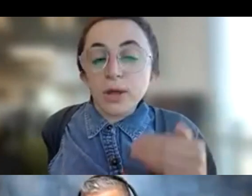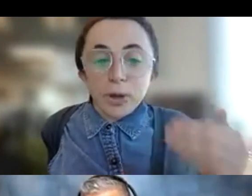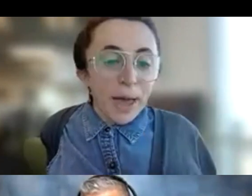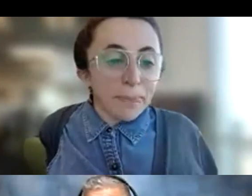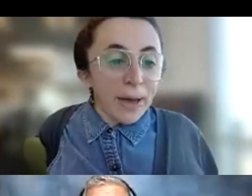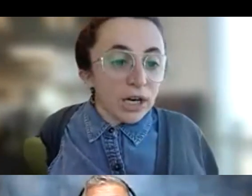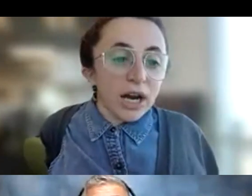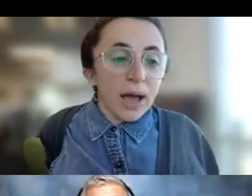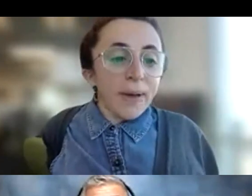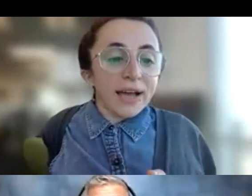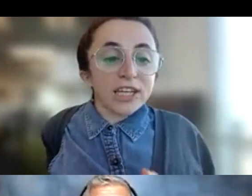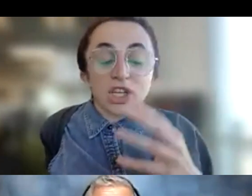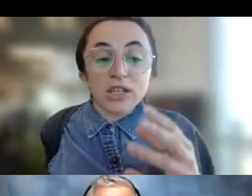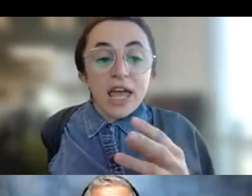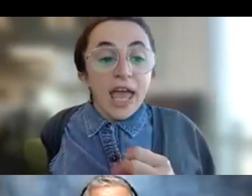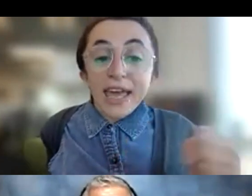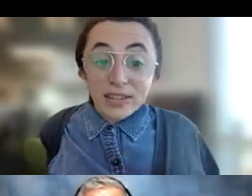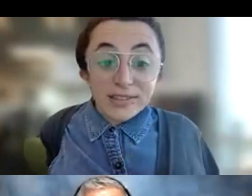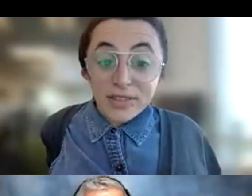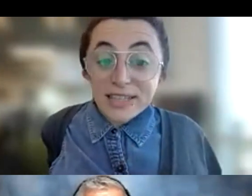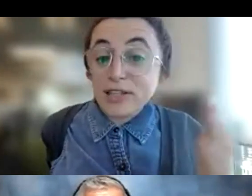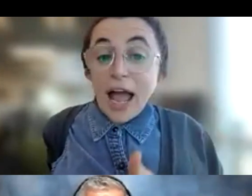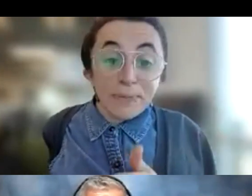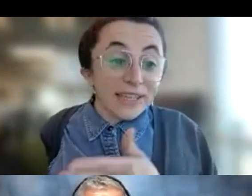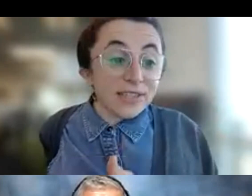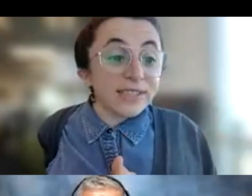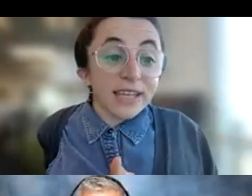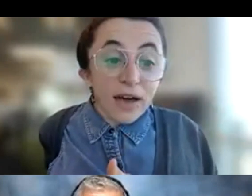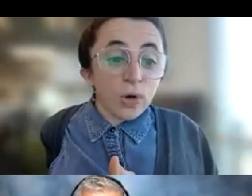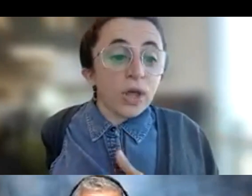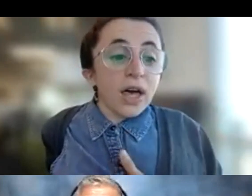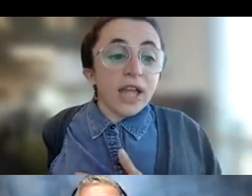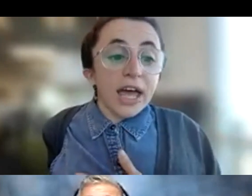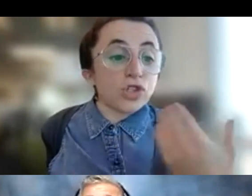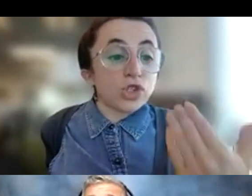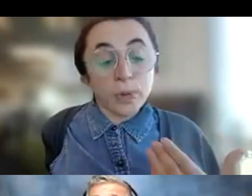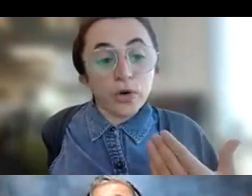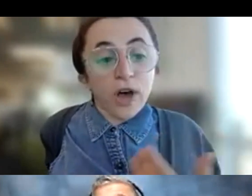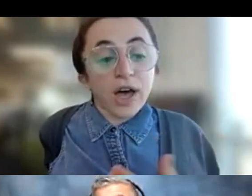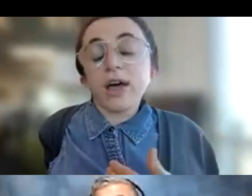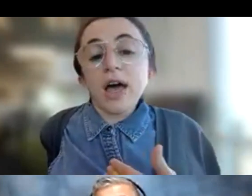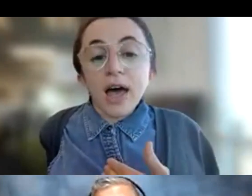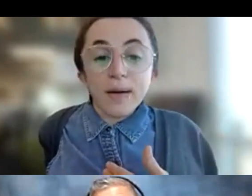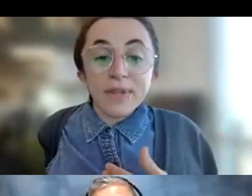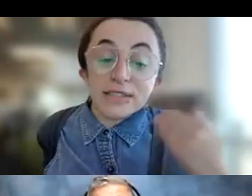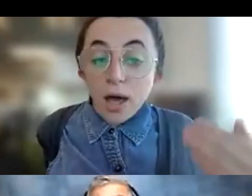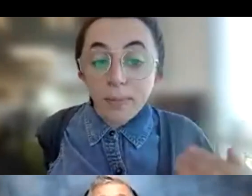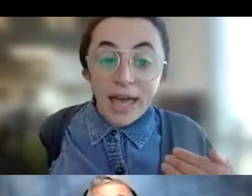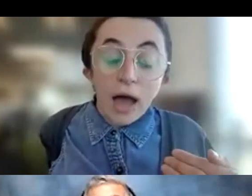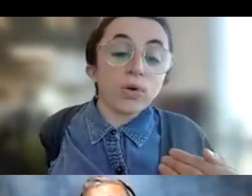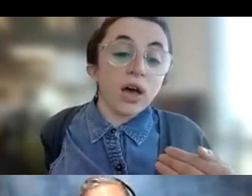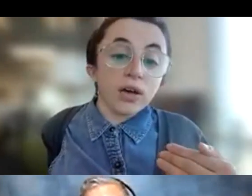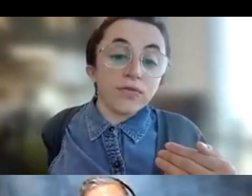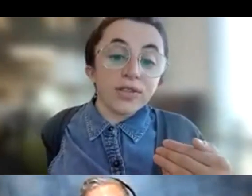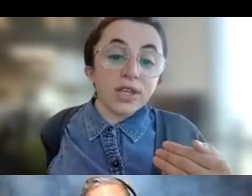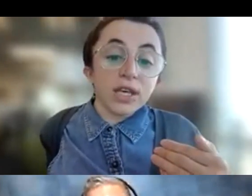with the Build Back Better package and things that are happening at the state level, like the Supernova that is coming